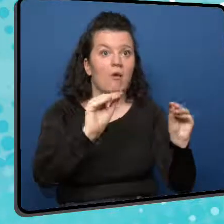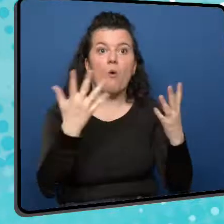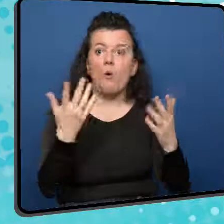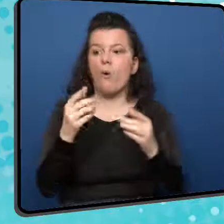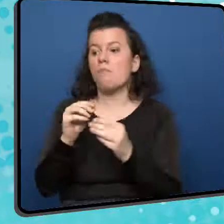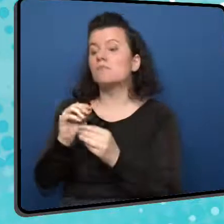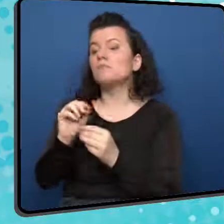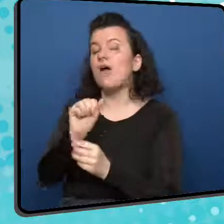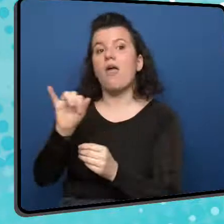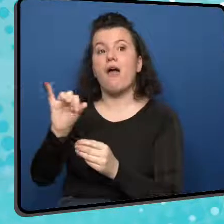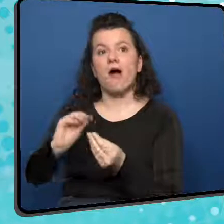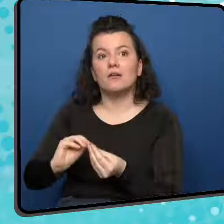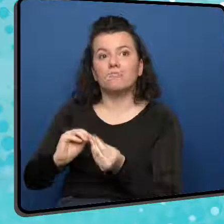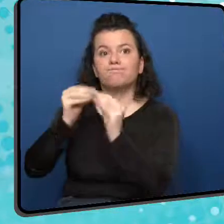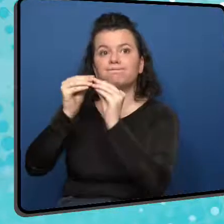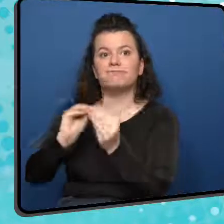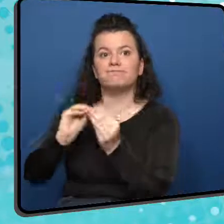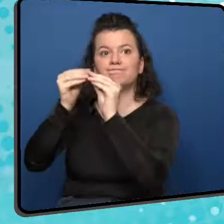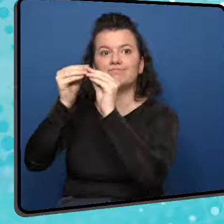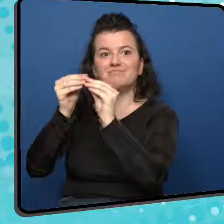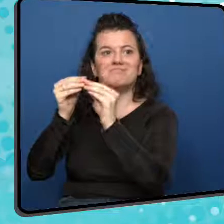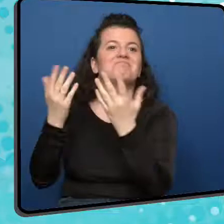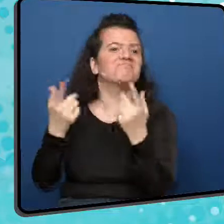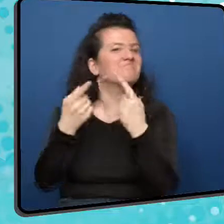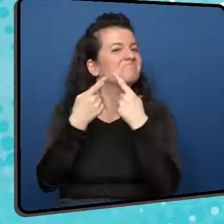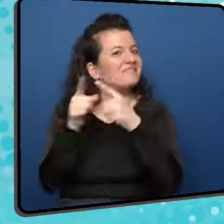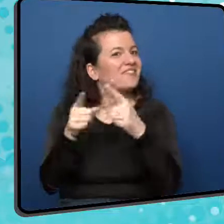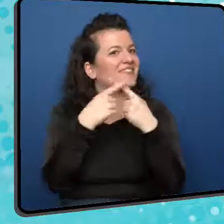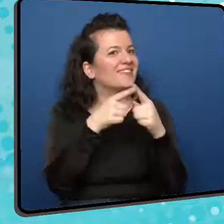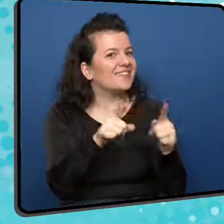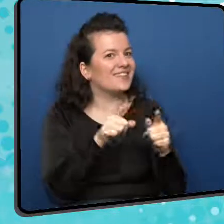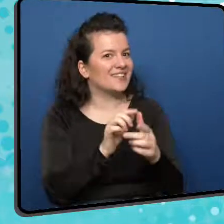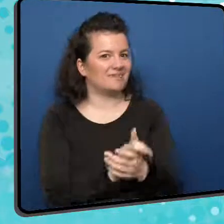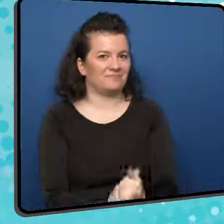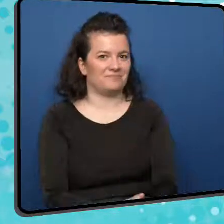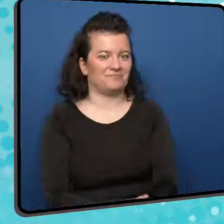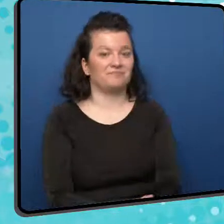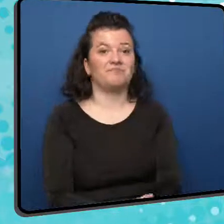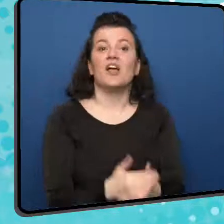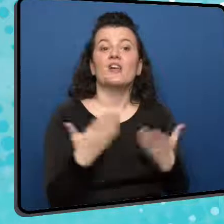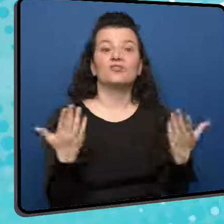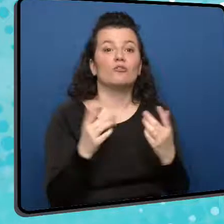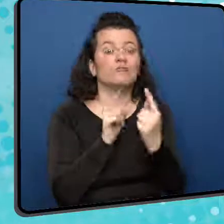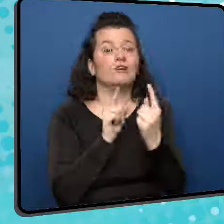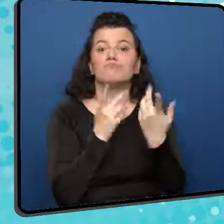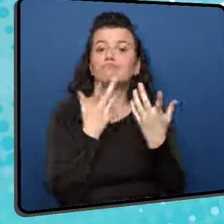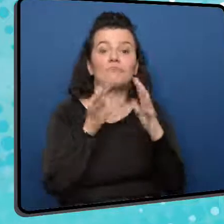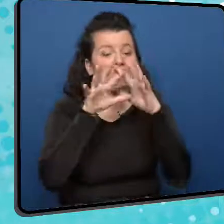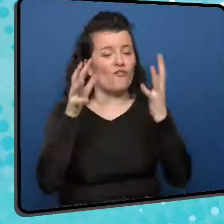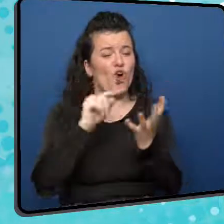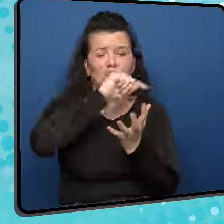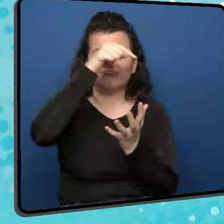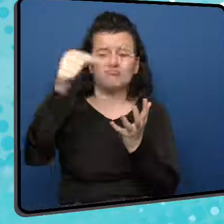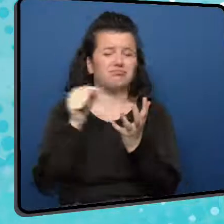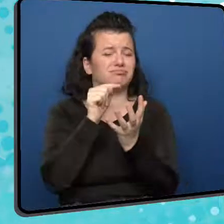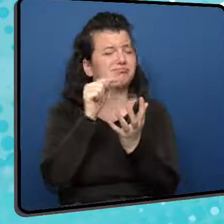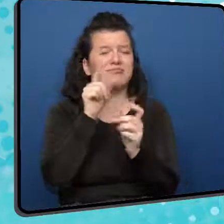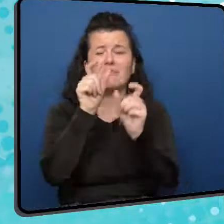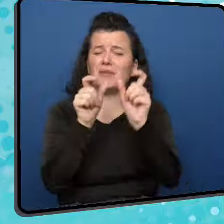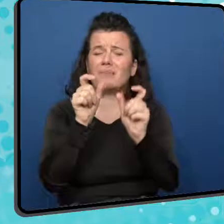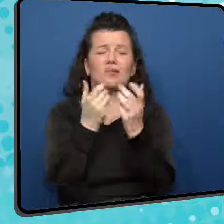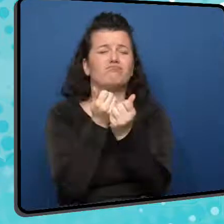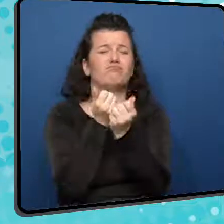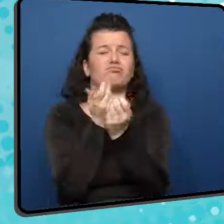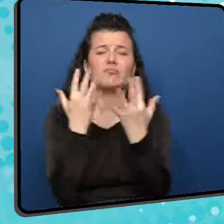So in this show, we invite people from all over the world who are professionals in the AI space to have a chat about